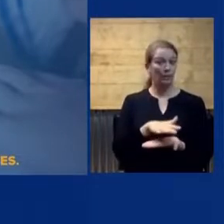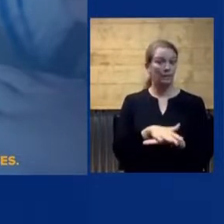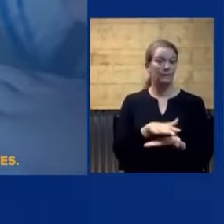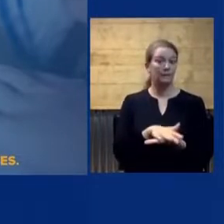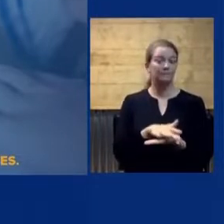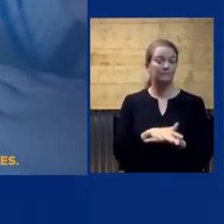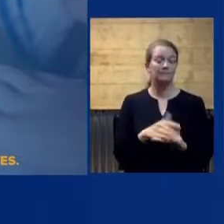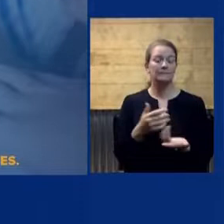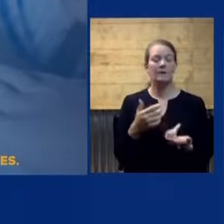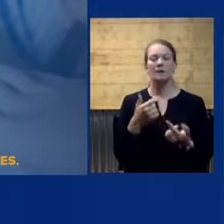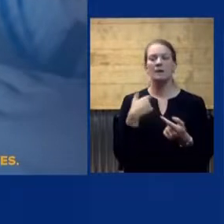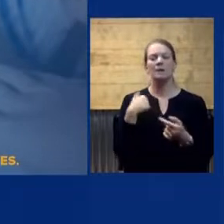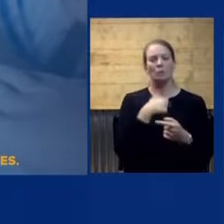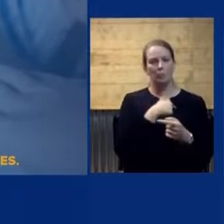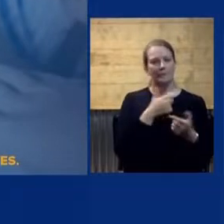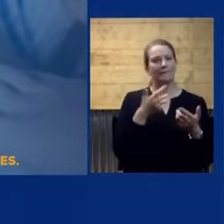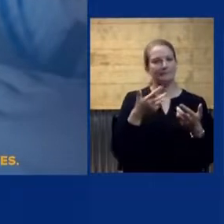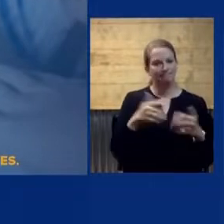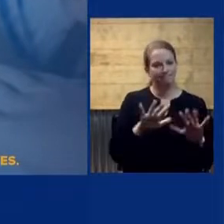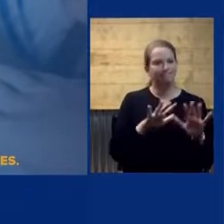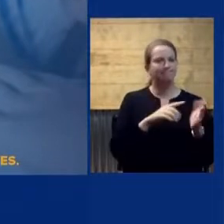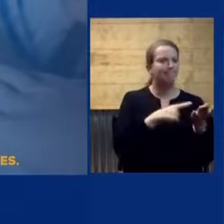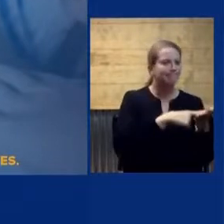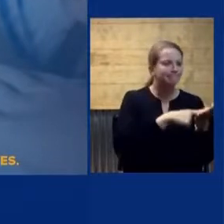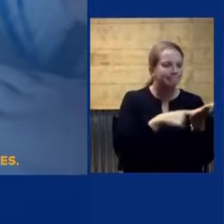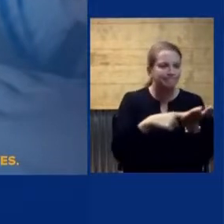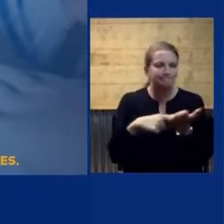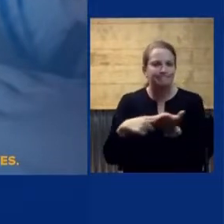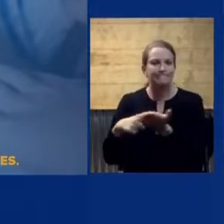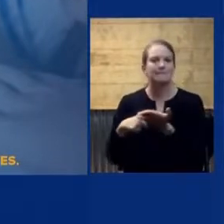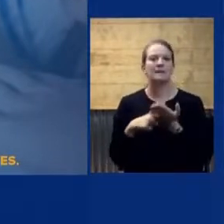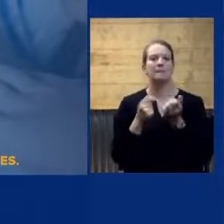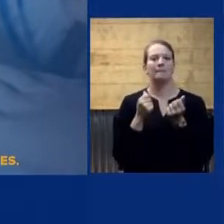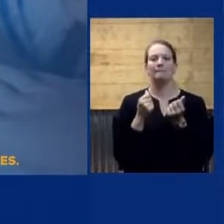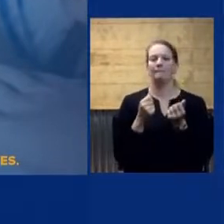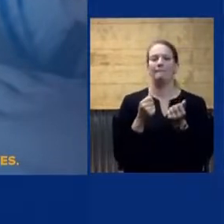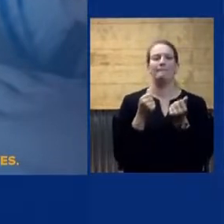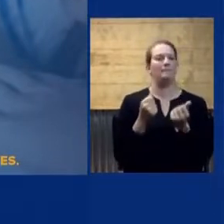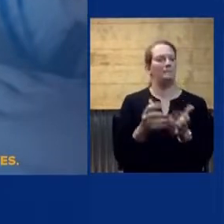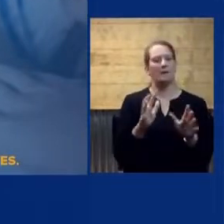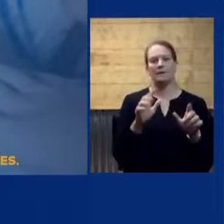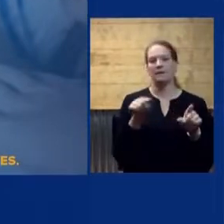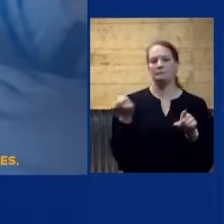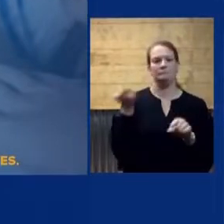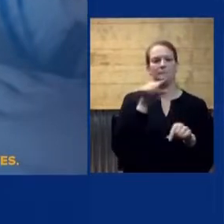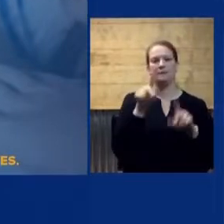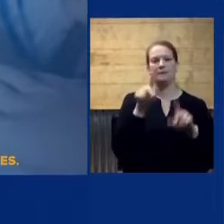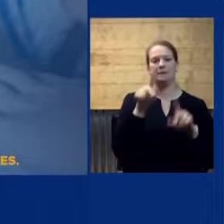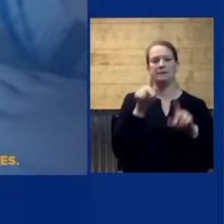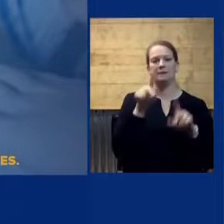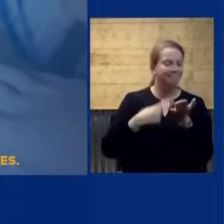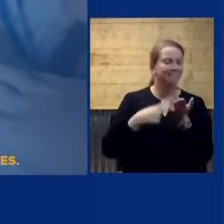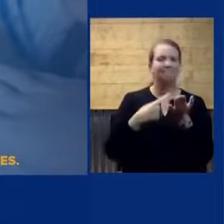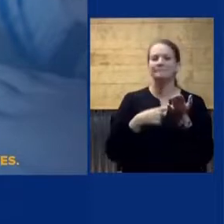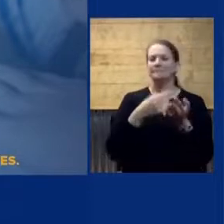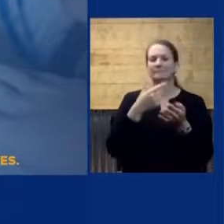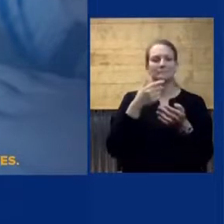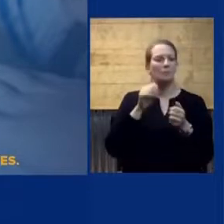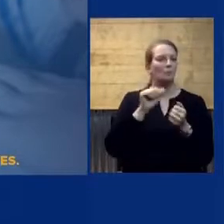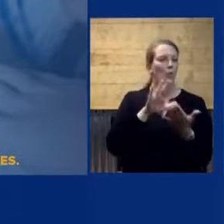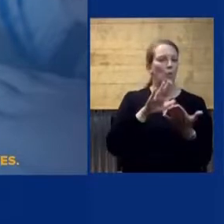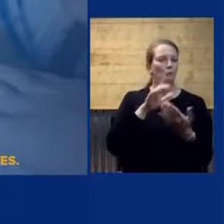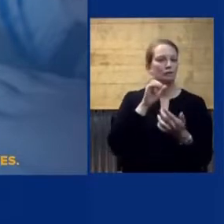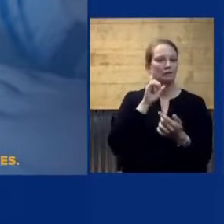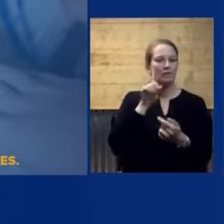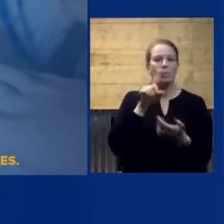stakeholders on guidance on how a school would reopen in September. We have 700